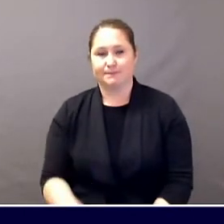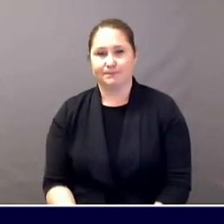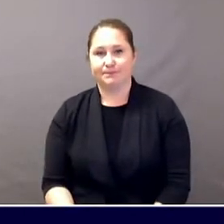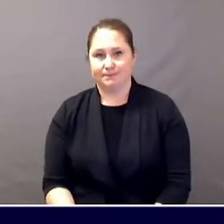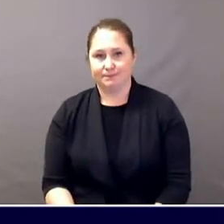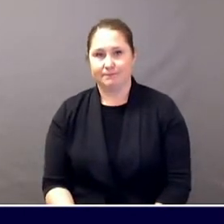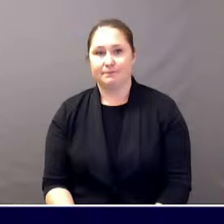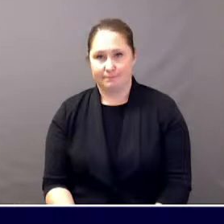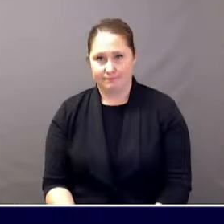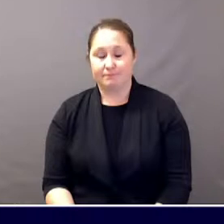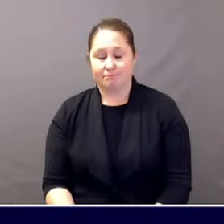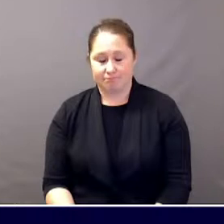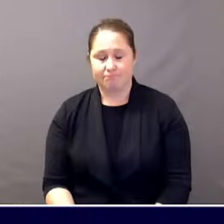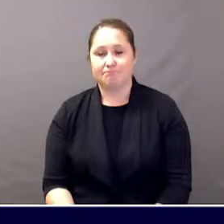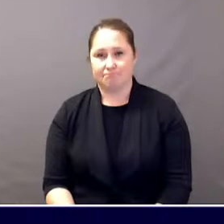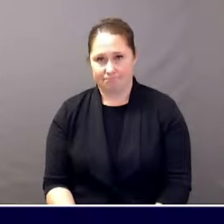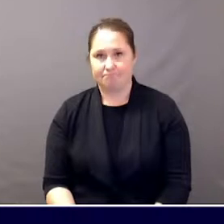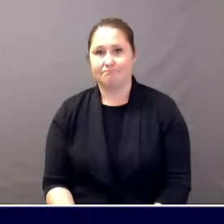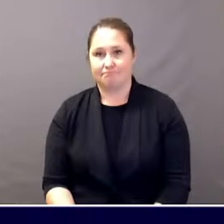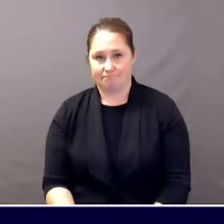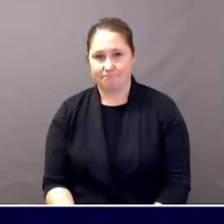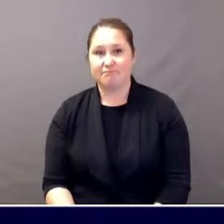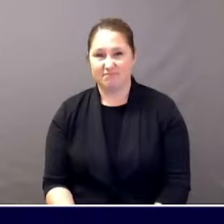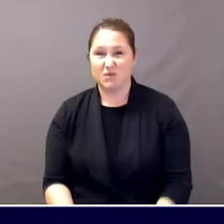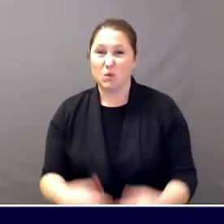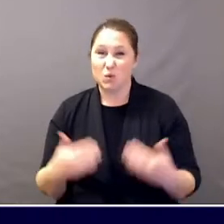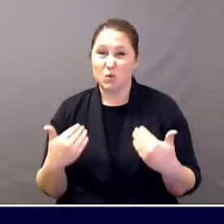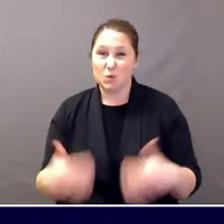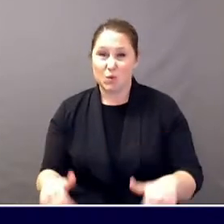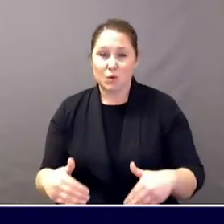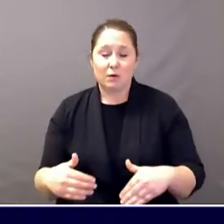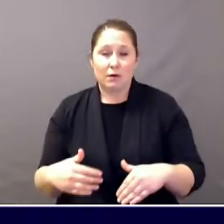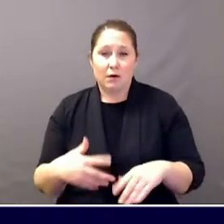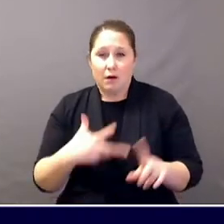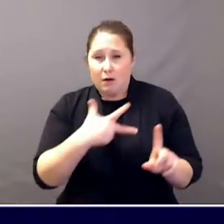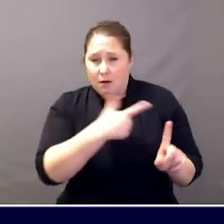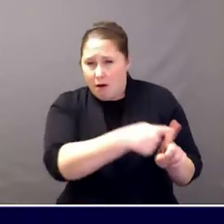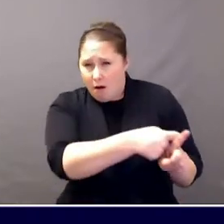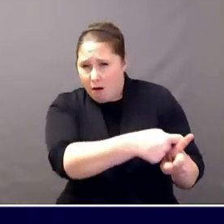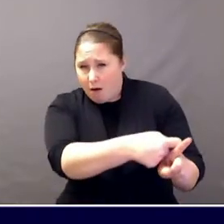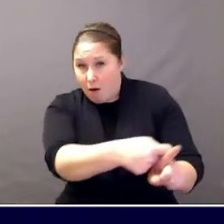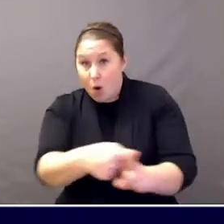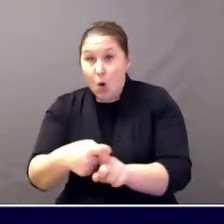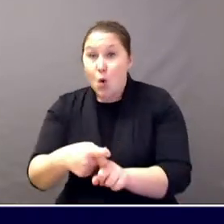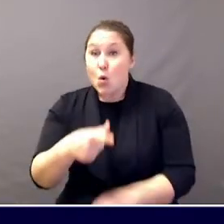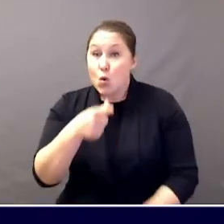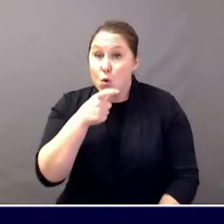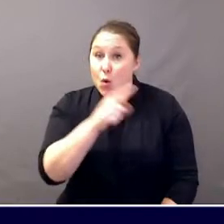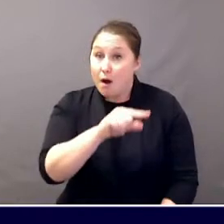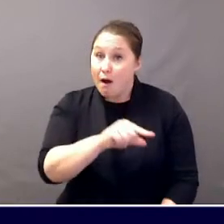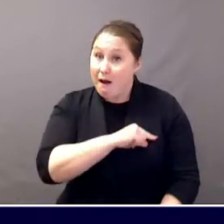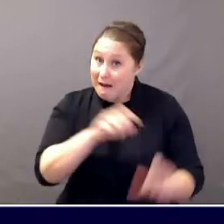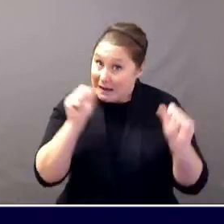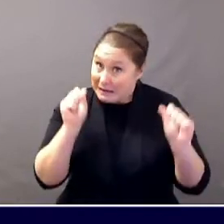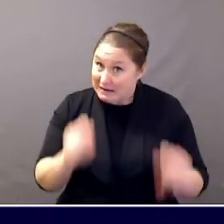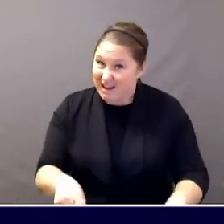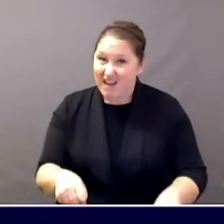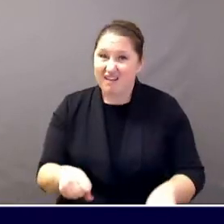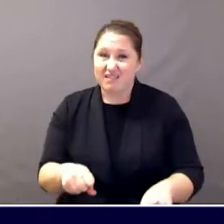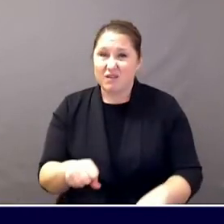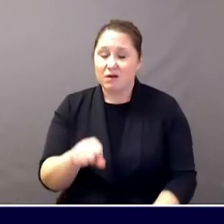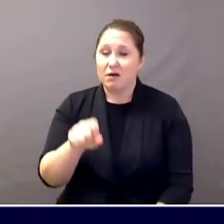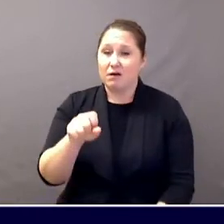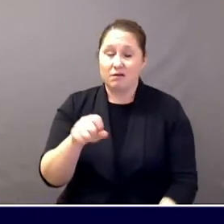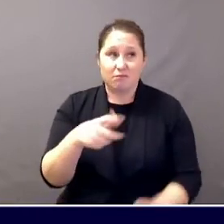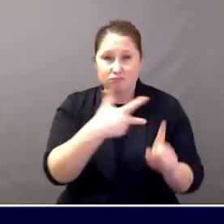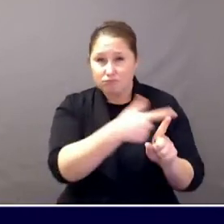as shots in arms. That's overcome to vaccinate all eligible people, all 1.3 million people,